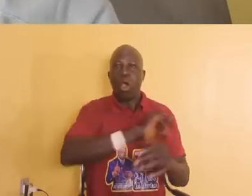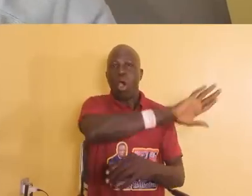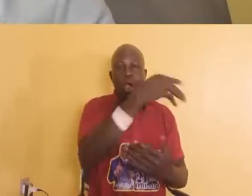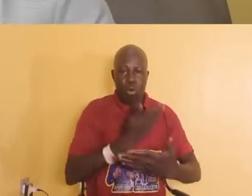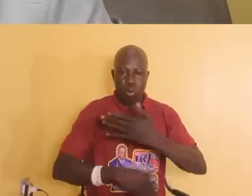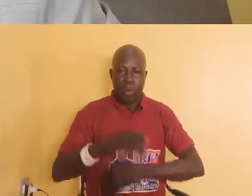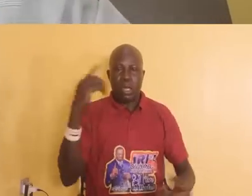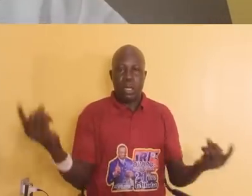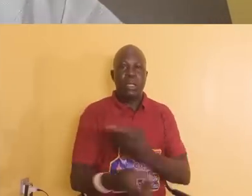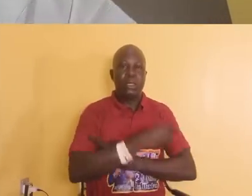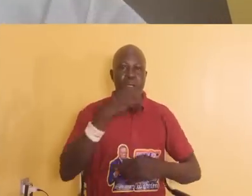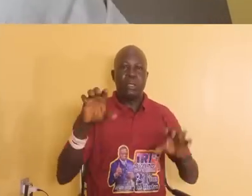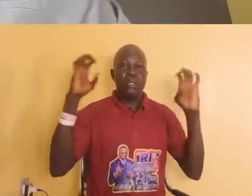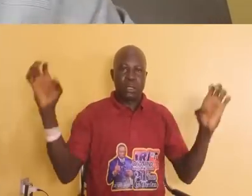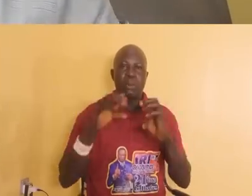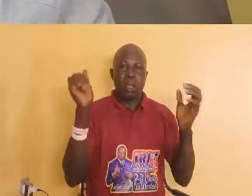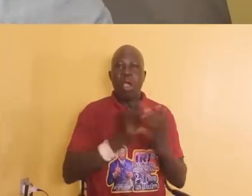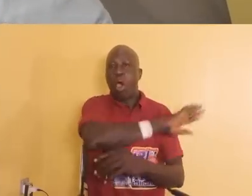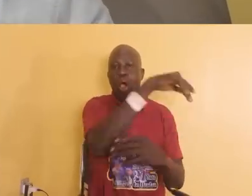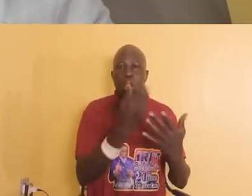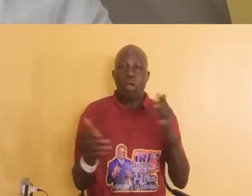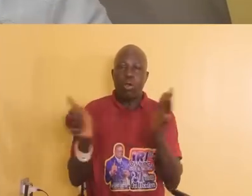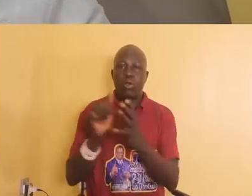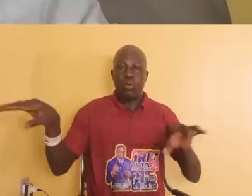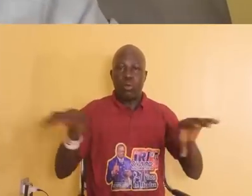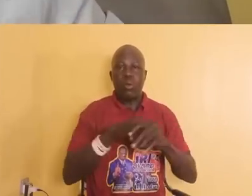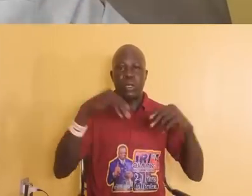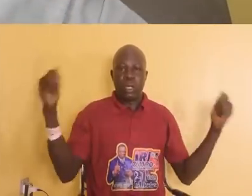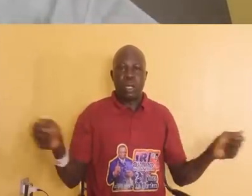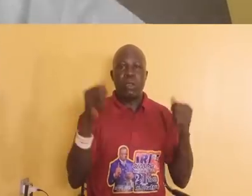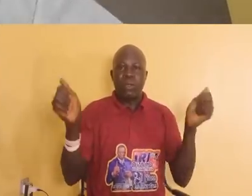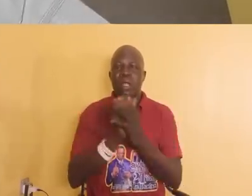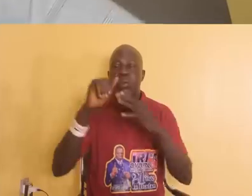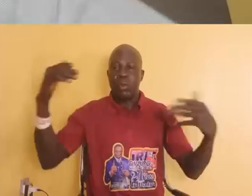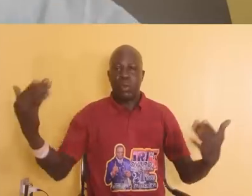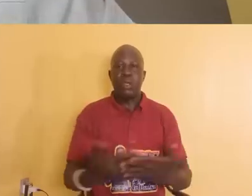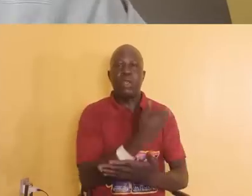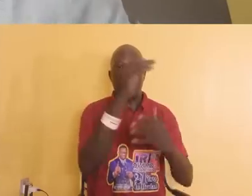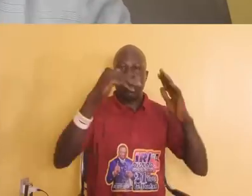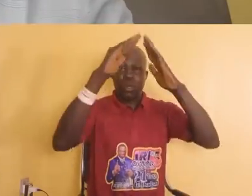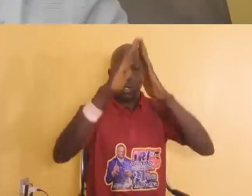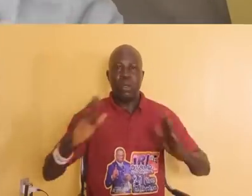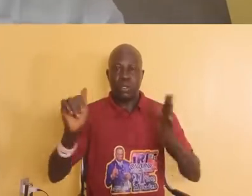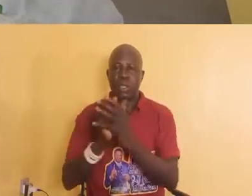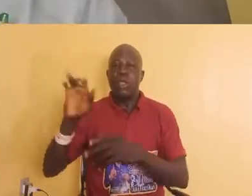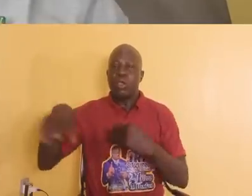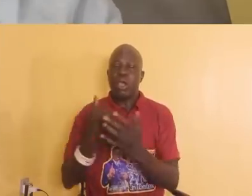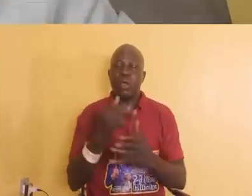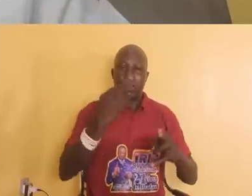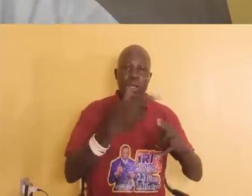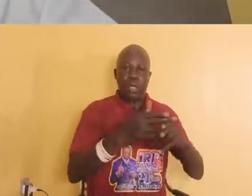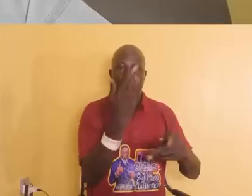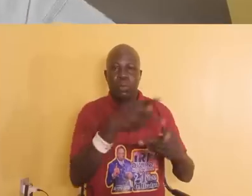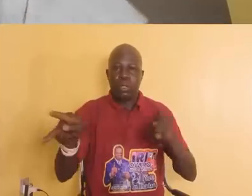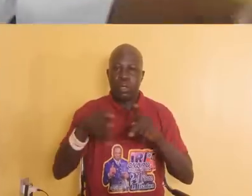All to the brothers celebrate. People celebrating when they are dying. Those that are doing ask for me. And you tell say your mama Lord.